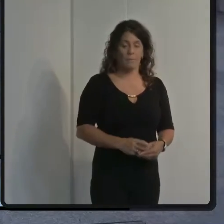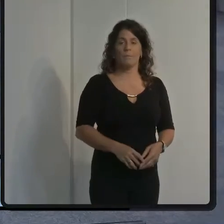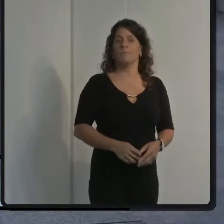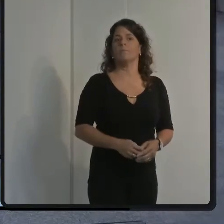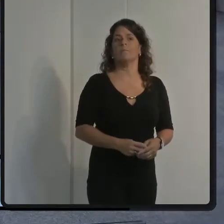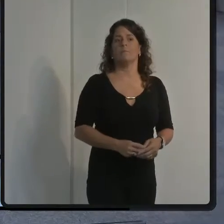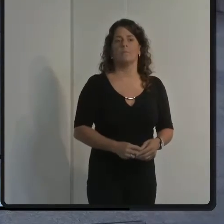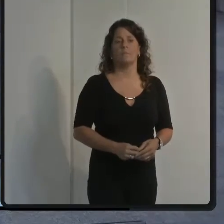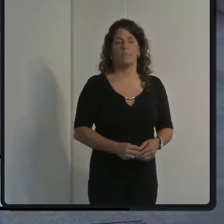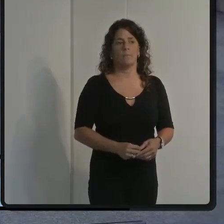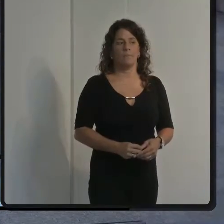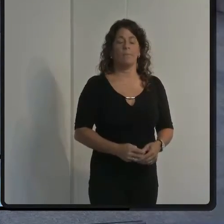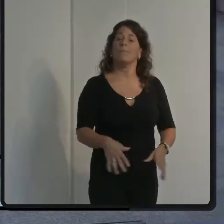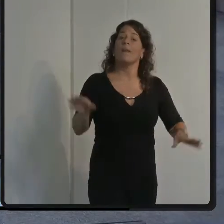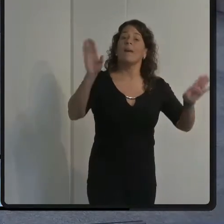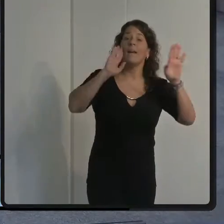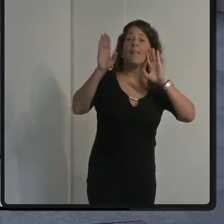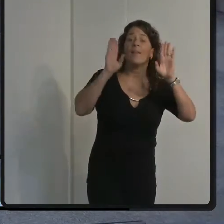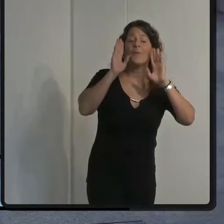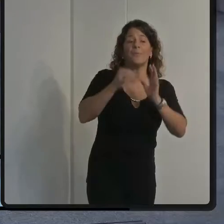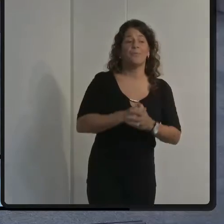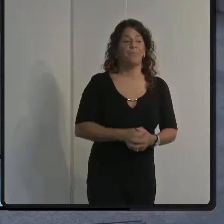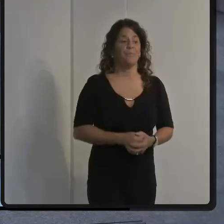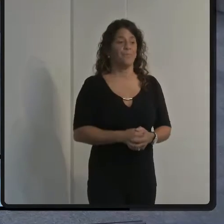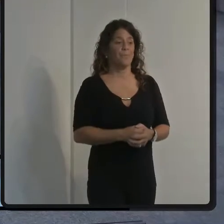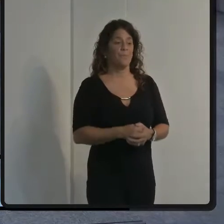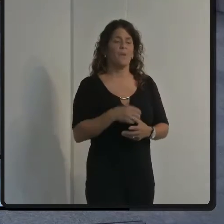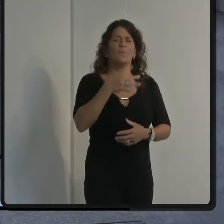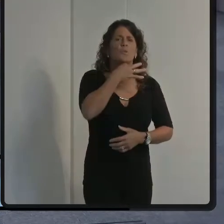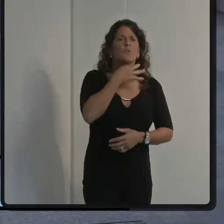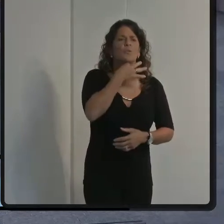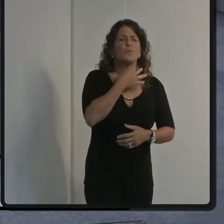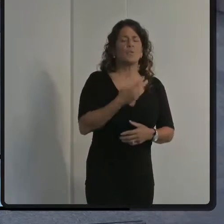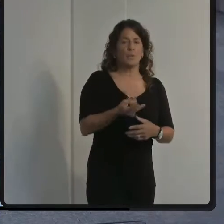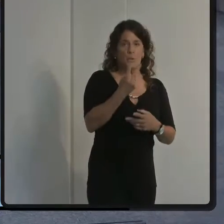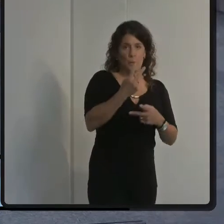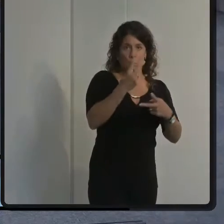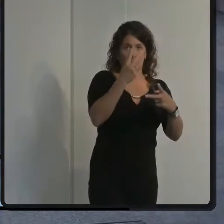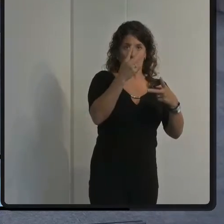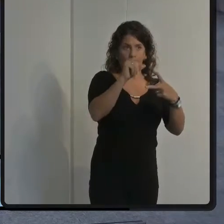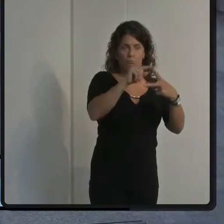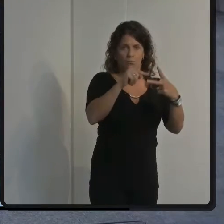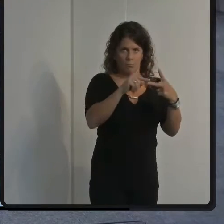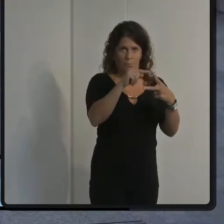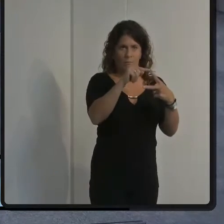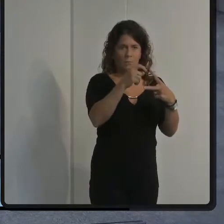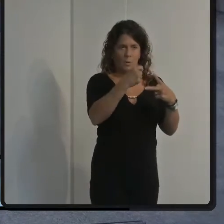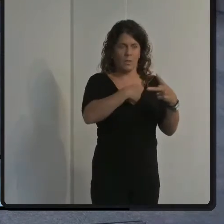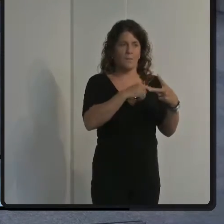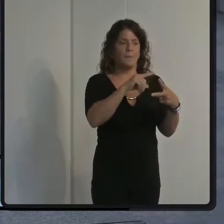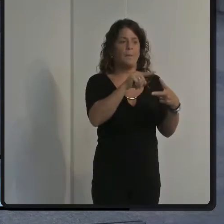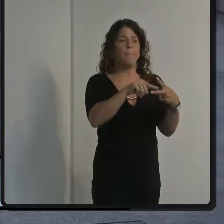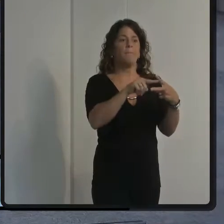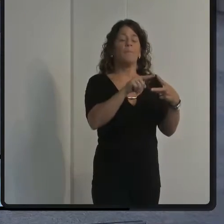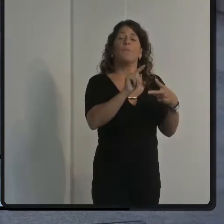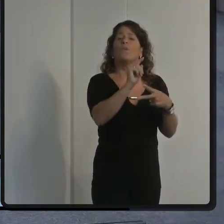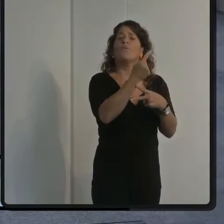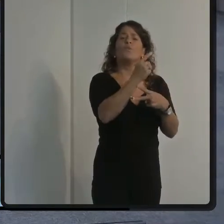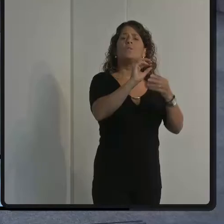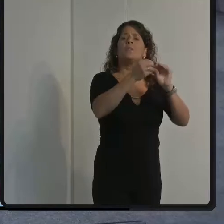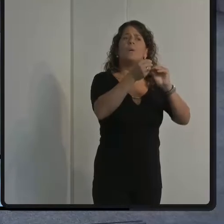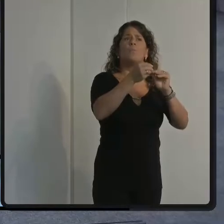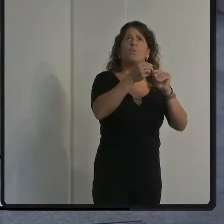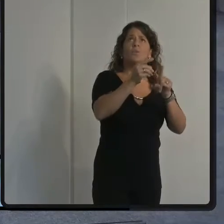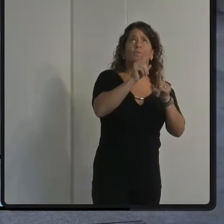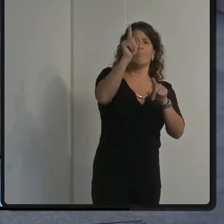Independent. Hi, I was hoping this is kind of a two-parter. First, the numbers in Santa Maria are